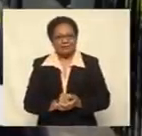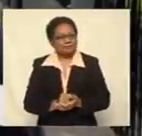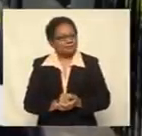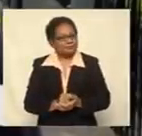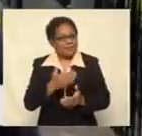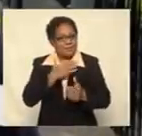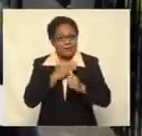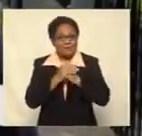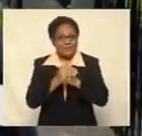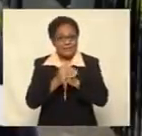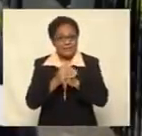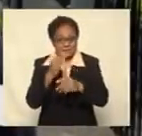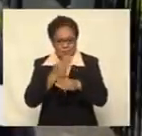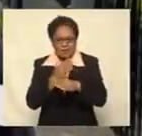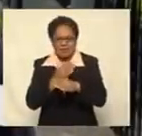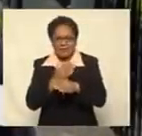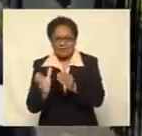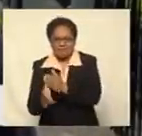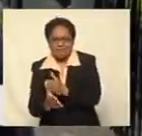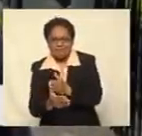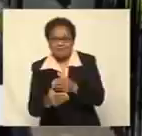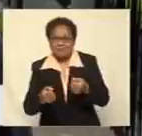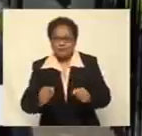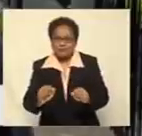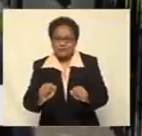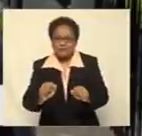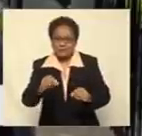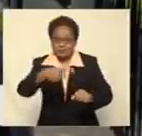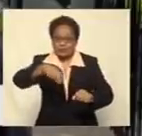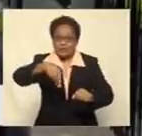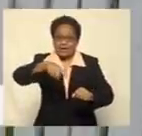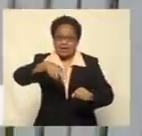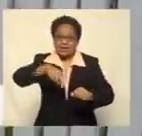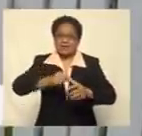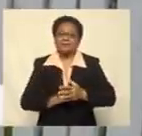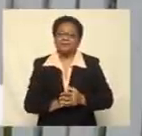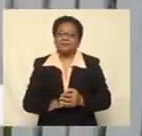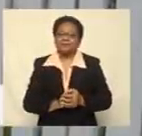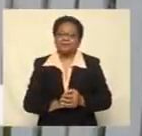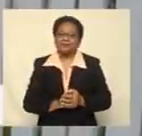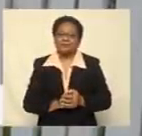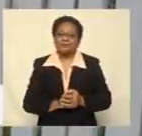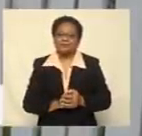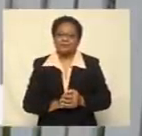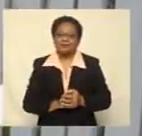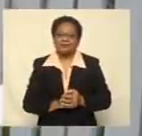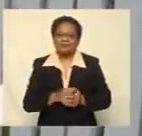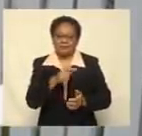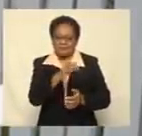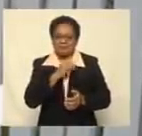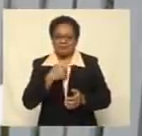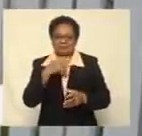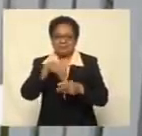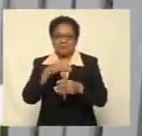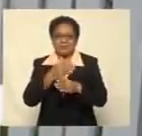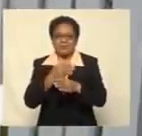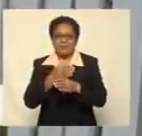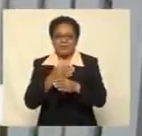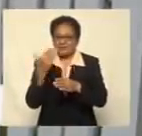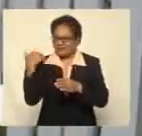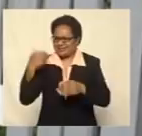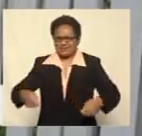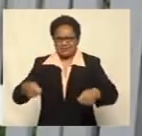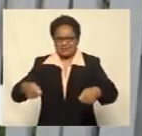cleaning the streets, so that was what inspired me to. The job is a step up from working at